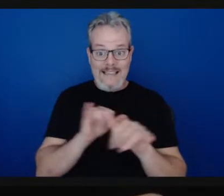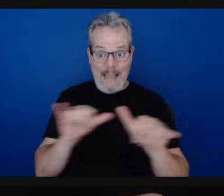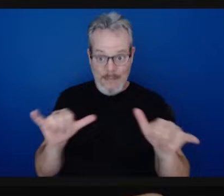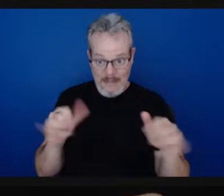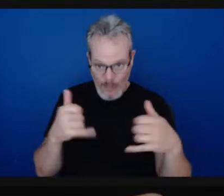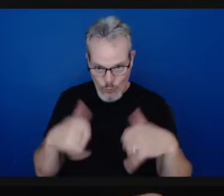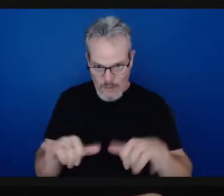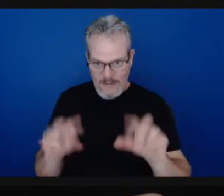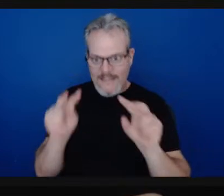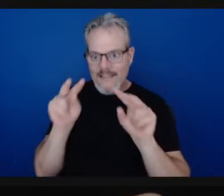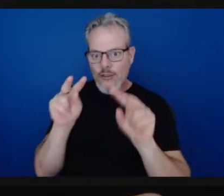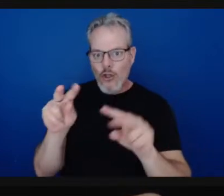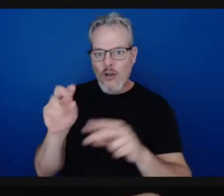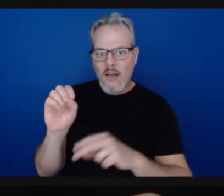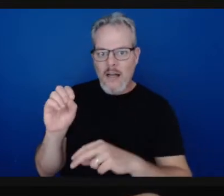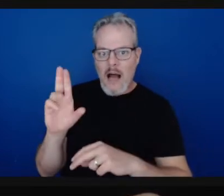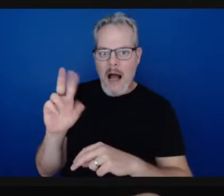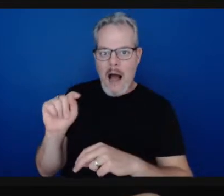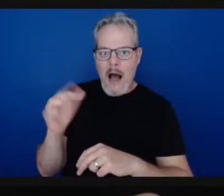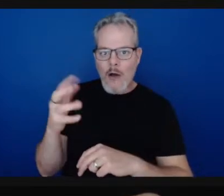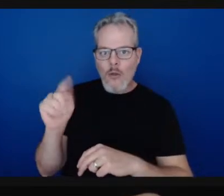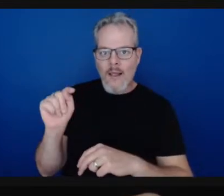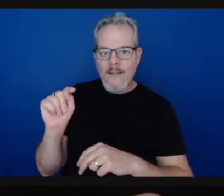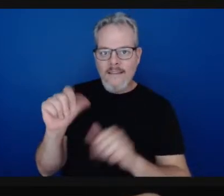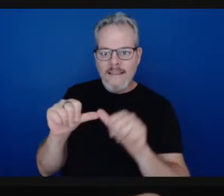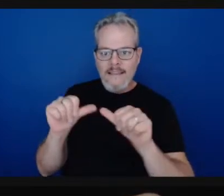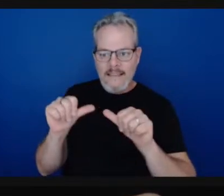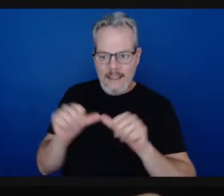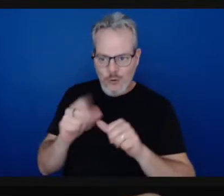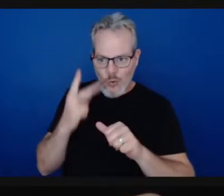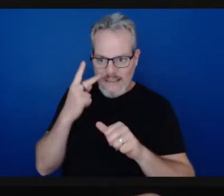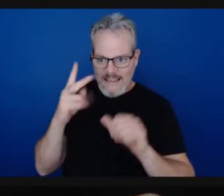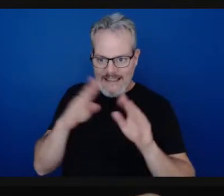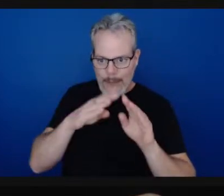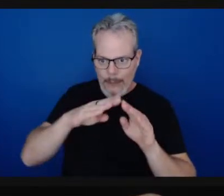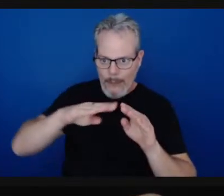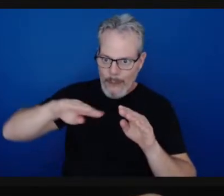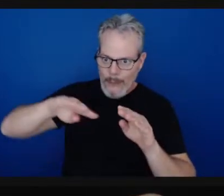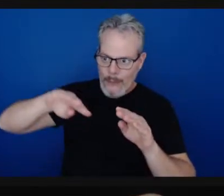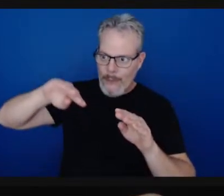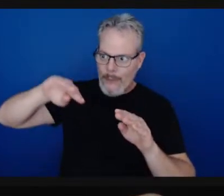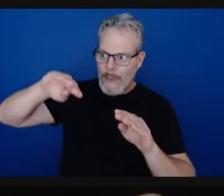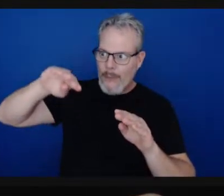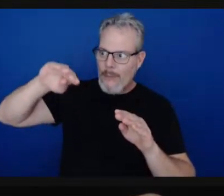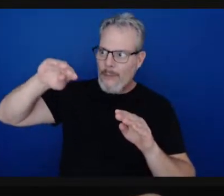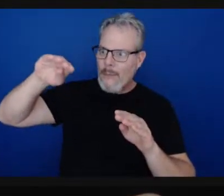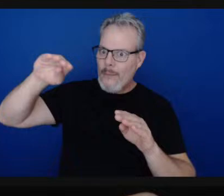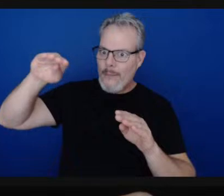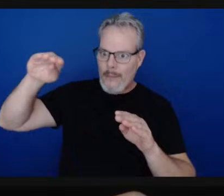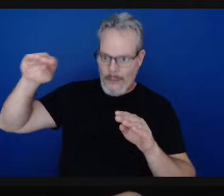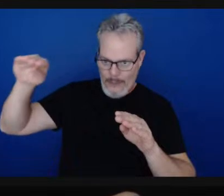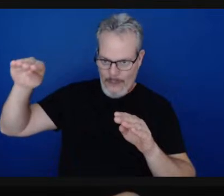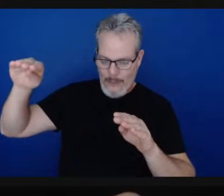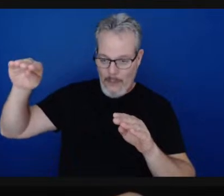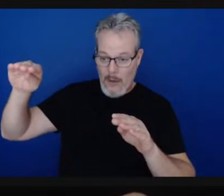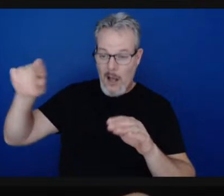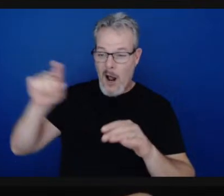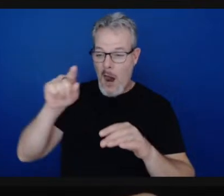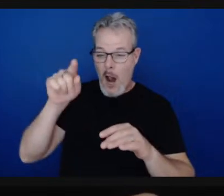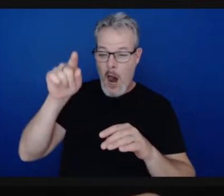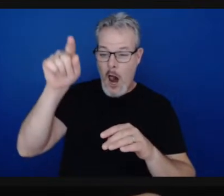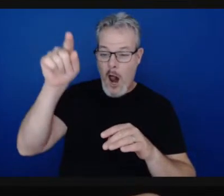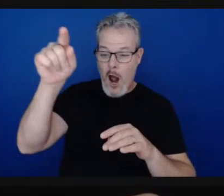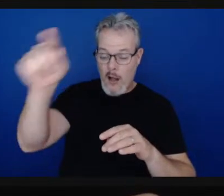outlet station. You can see the ground is still rising quite rapidly. And much further to the southwest at